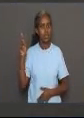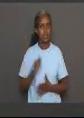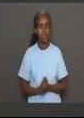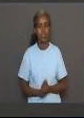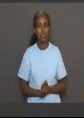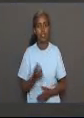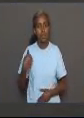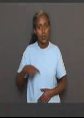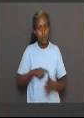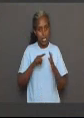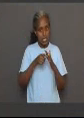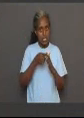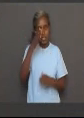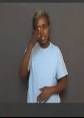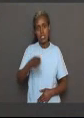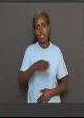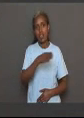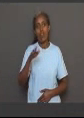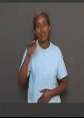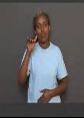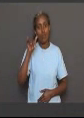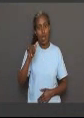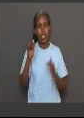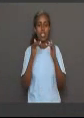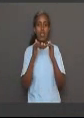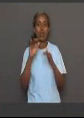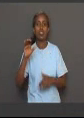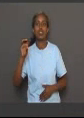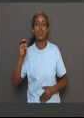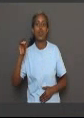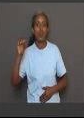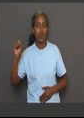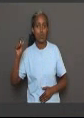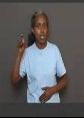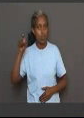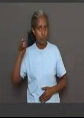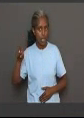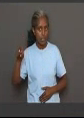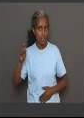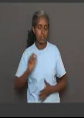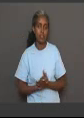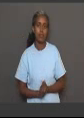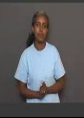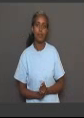We will start with the graph of y equals cosine of x.